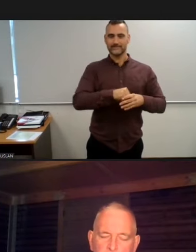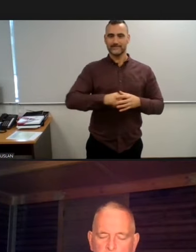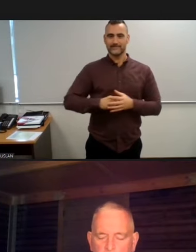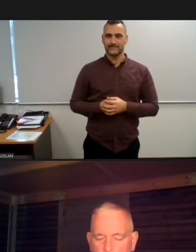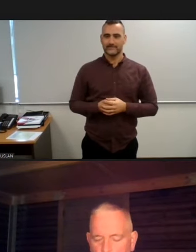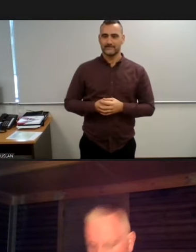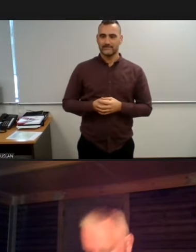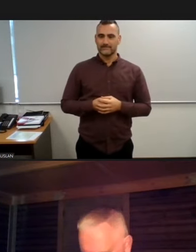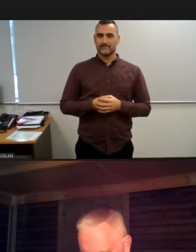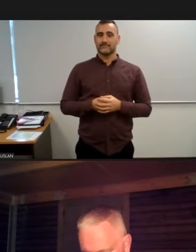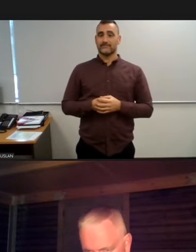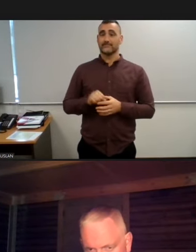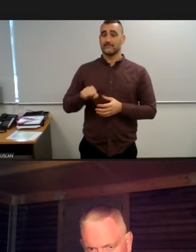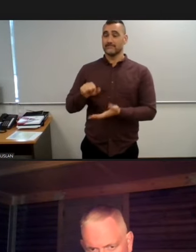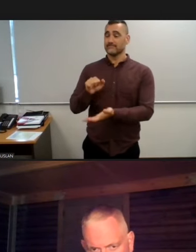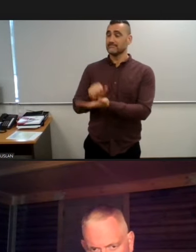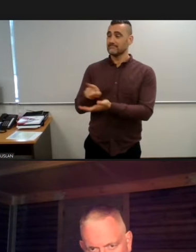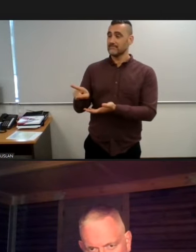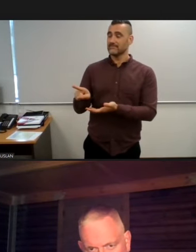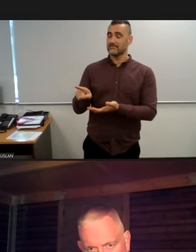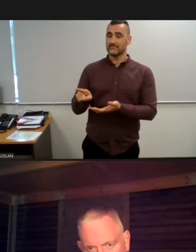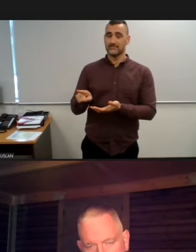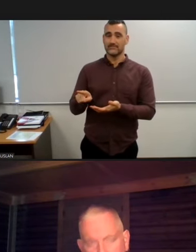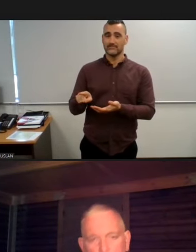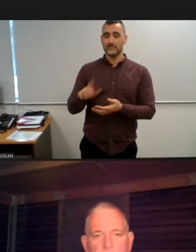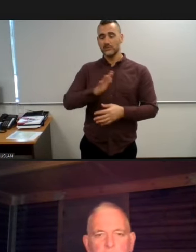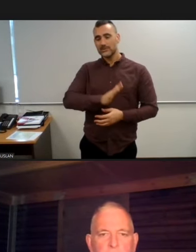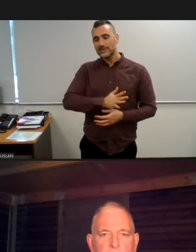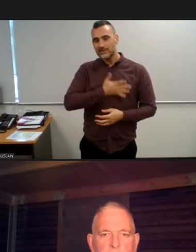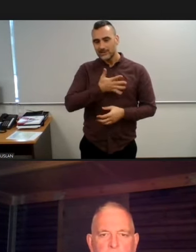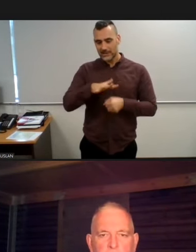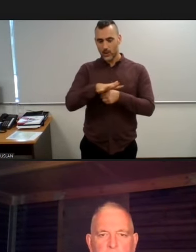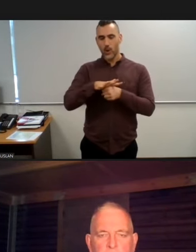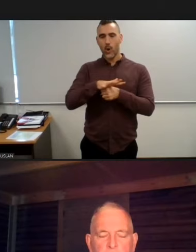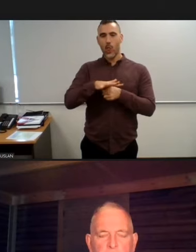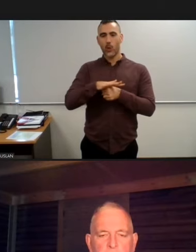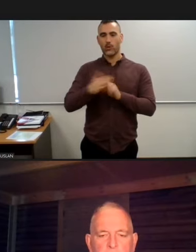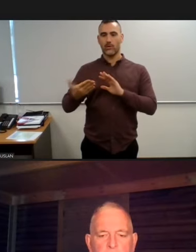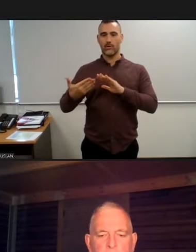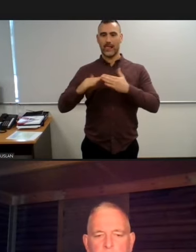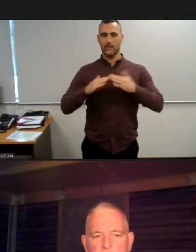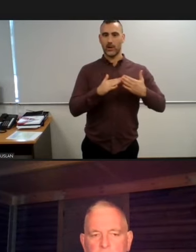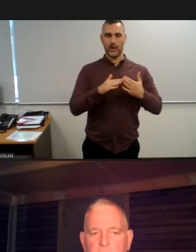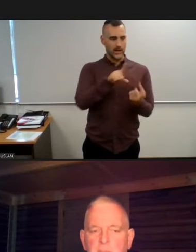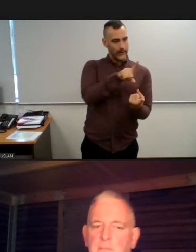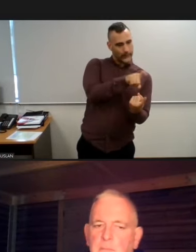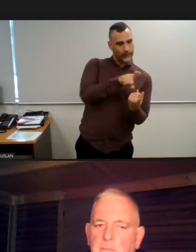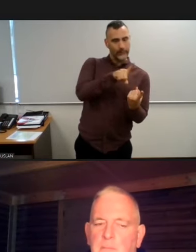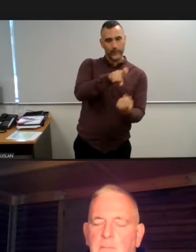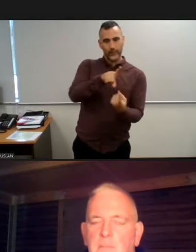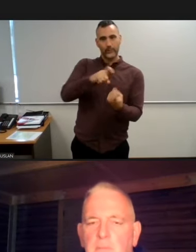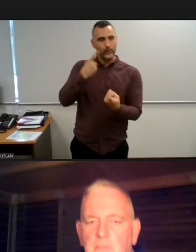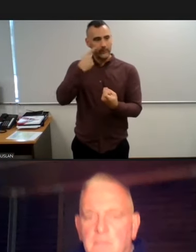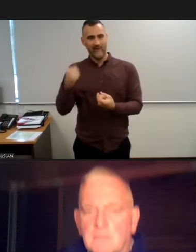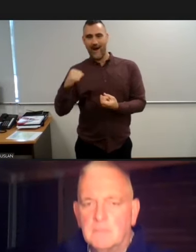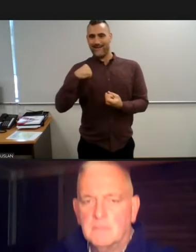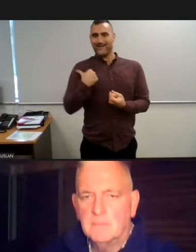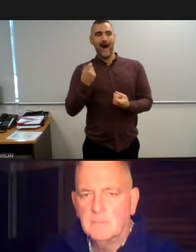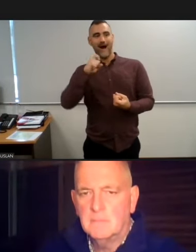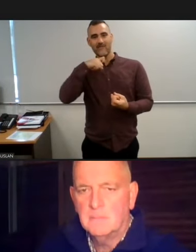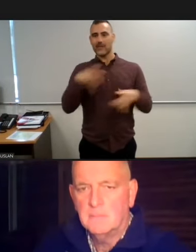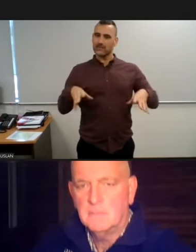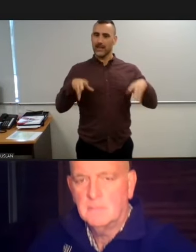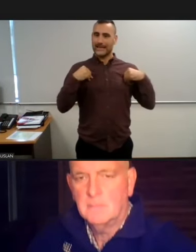at recruiting people from local community so that when there are people potentially knocking on your door, they're people that you know and trust.